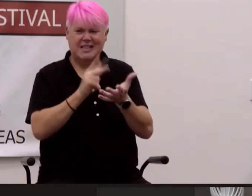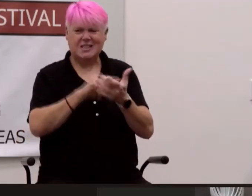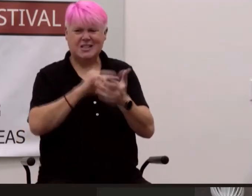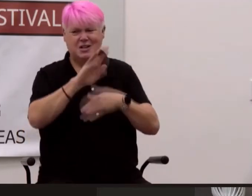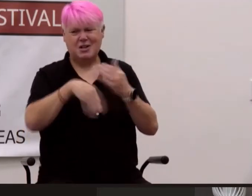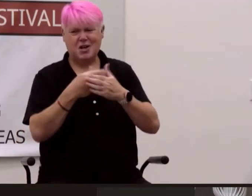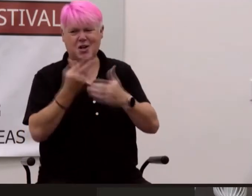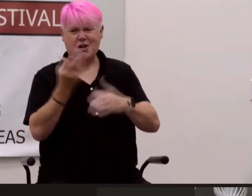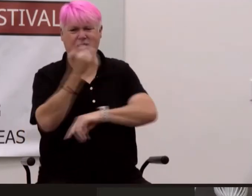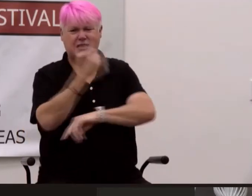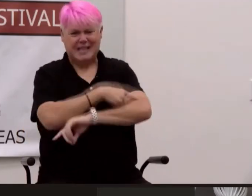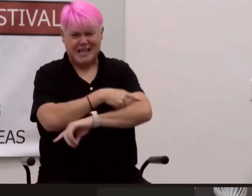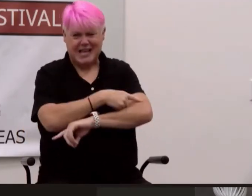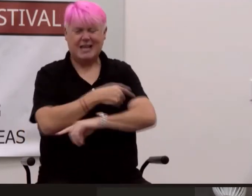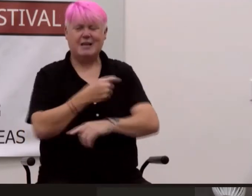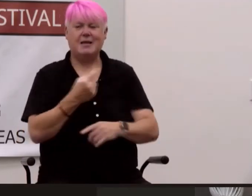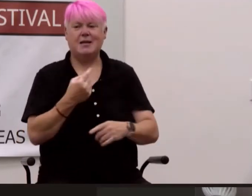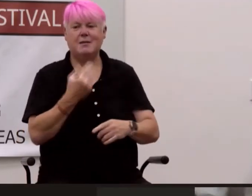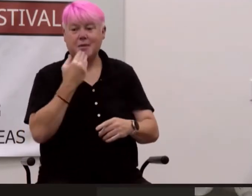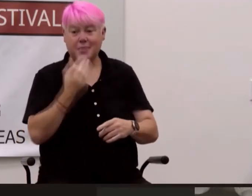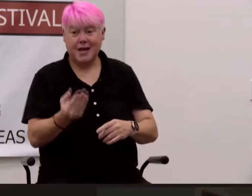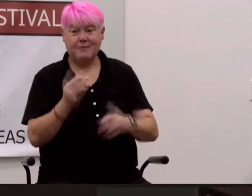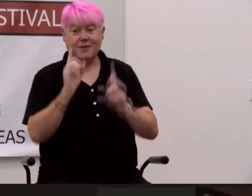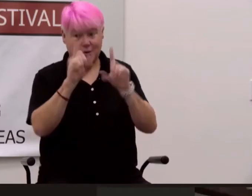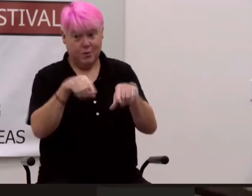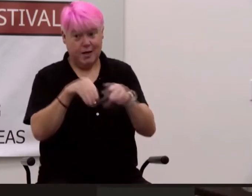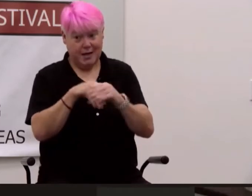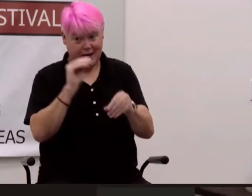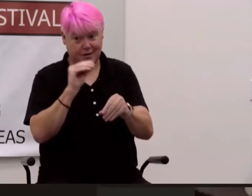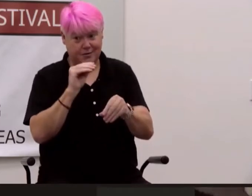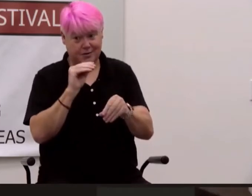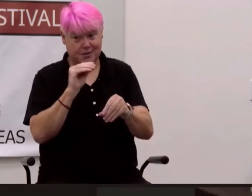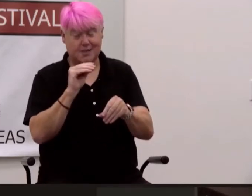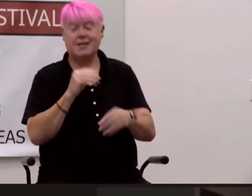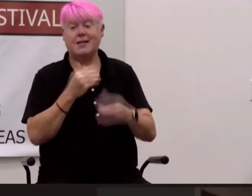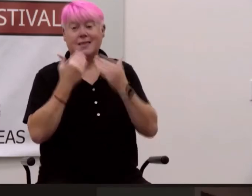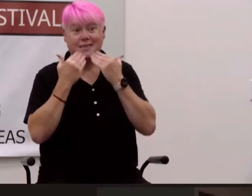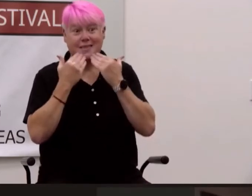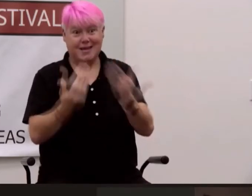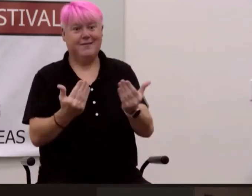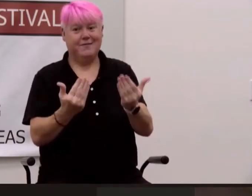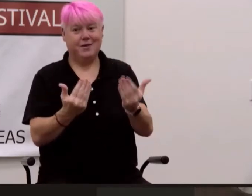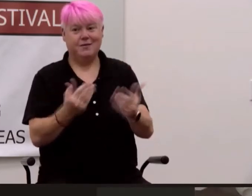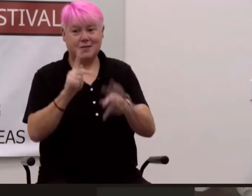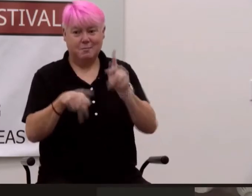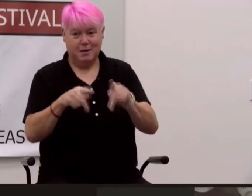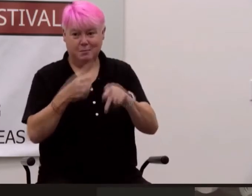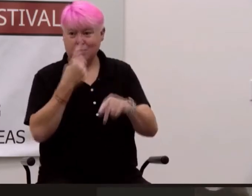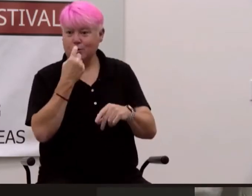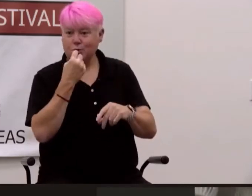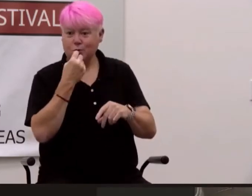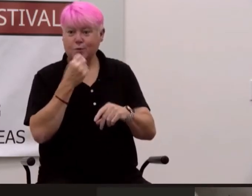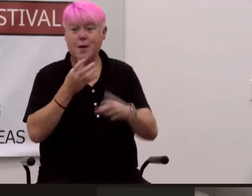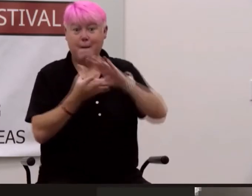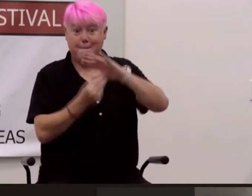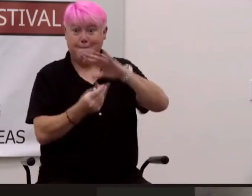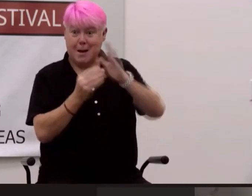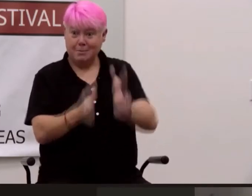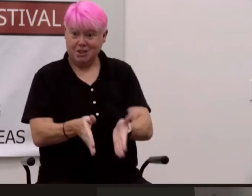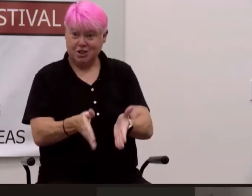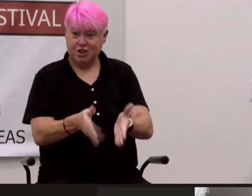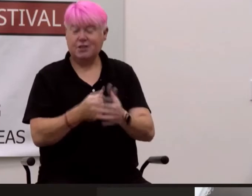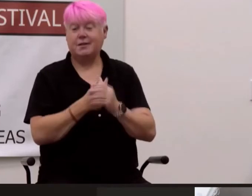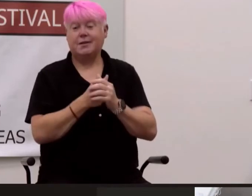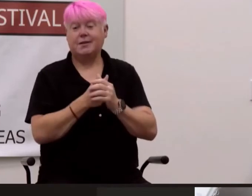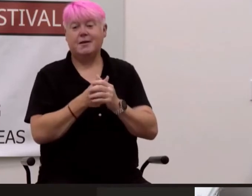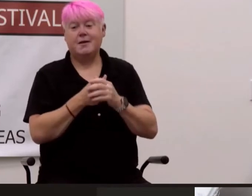go out, but thankfully Shane did, because it was actually the people who ended up publishing our cookbook, and they just wanted to talk